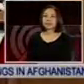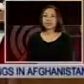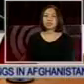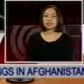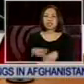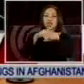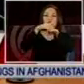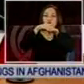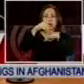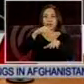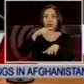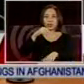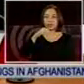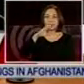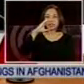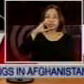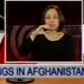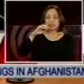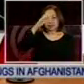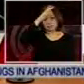gentleman from Cavite.